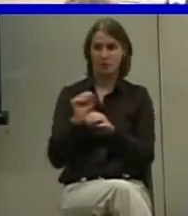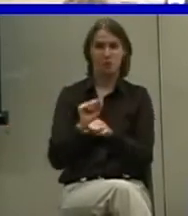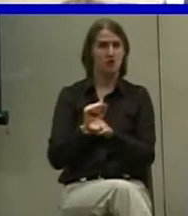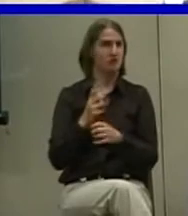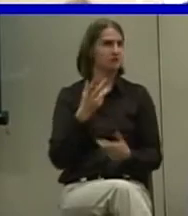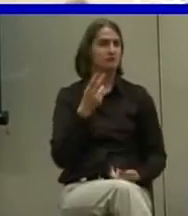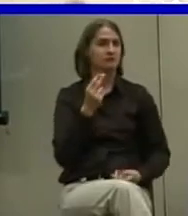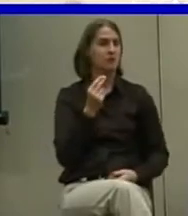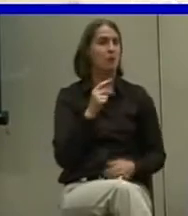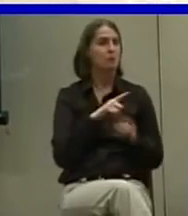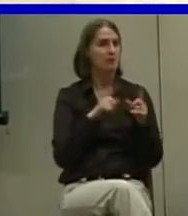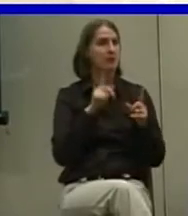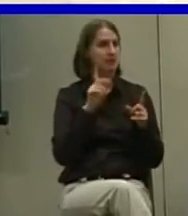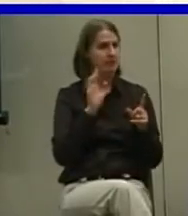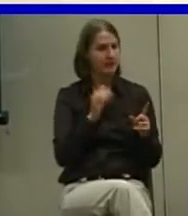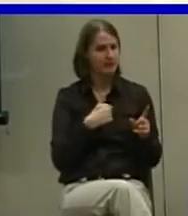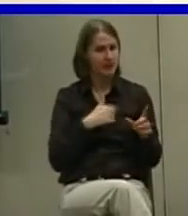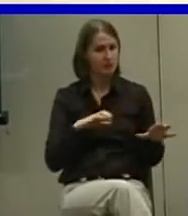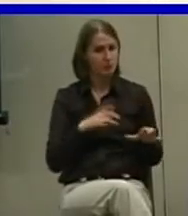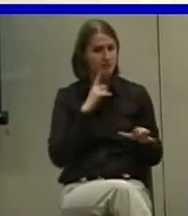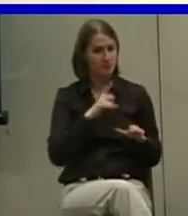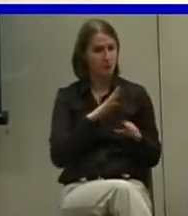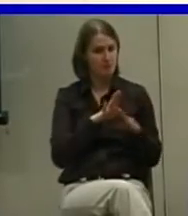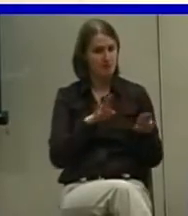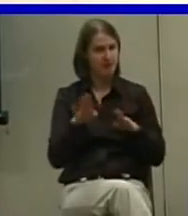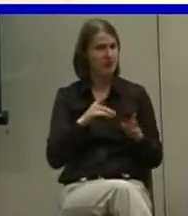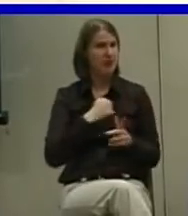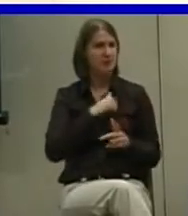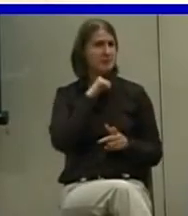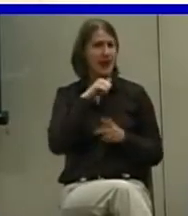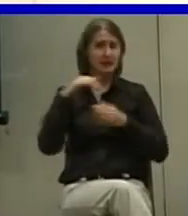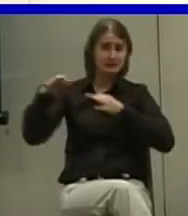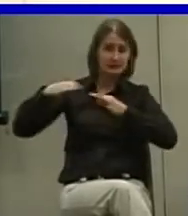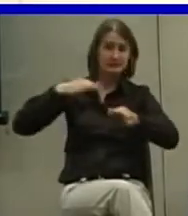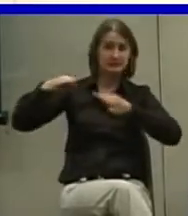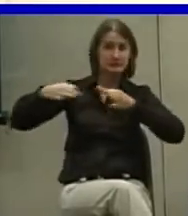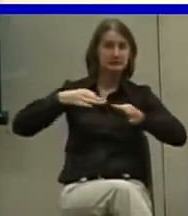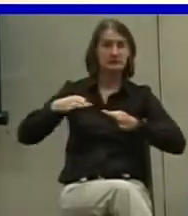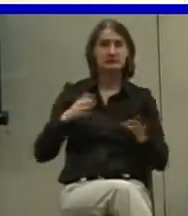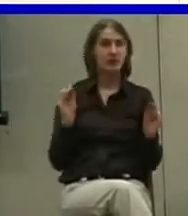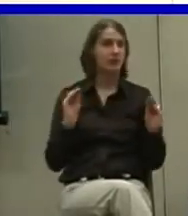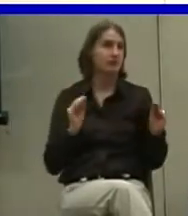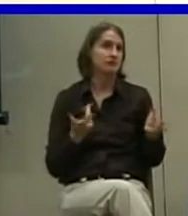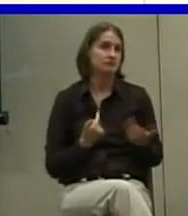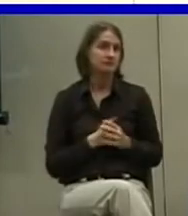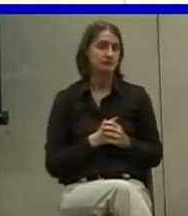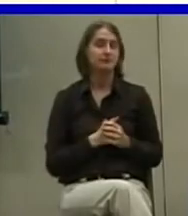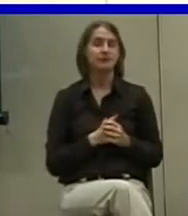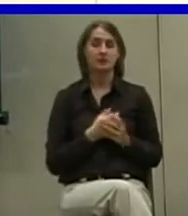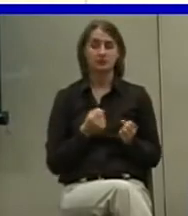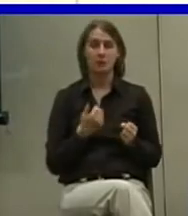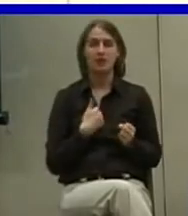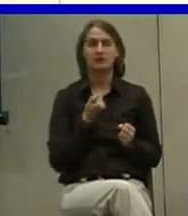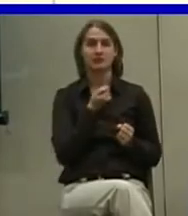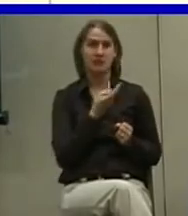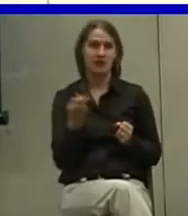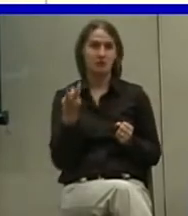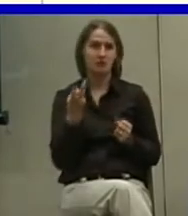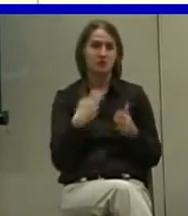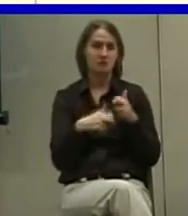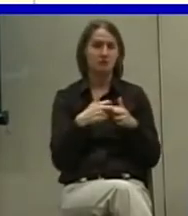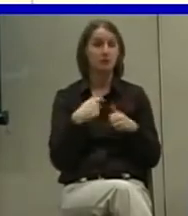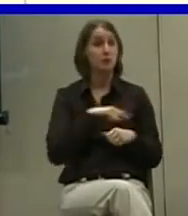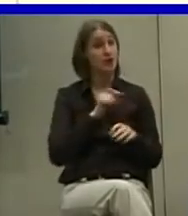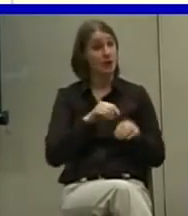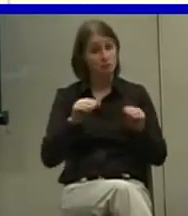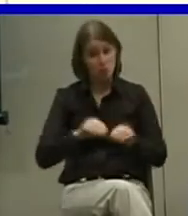for teaching behavior. And I'm not being explicit at all. So we've got several things here. We could move